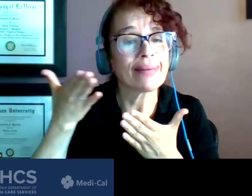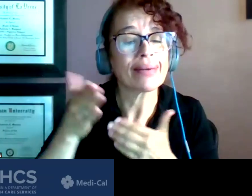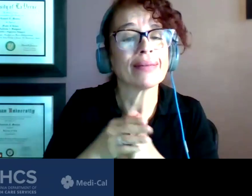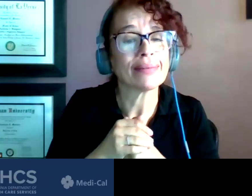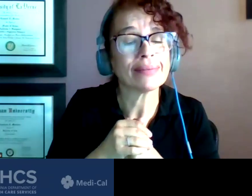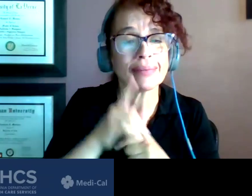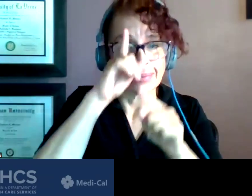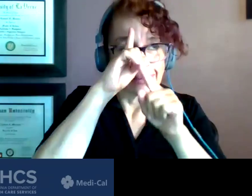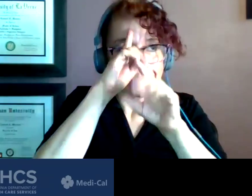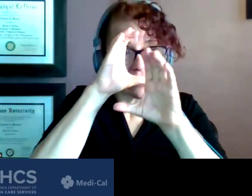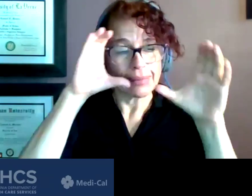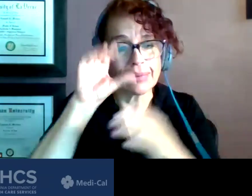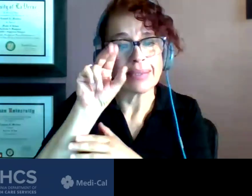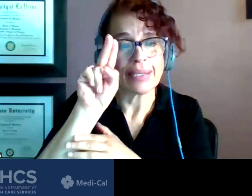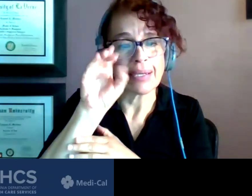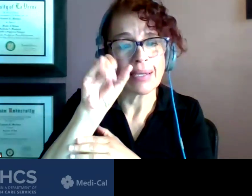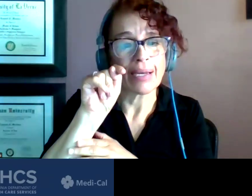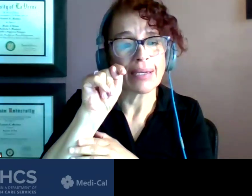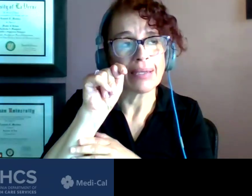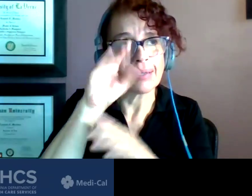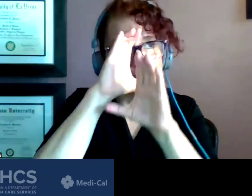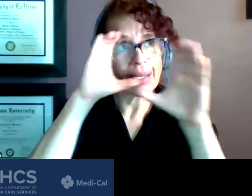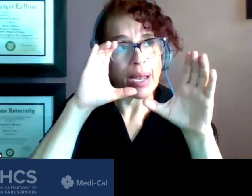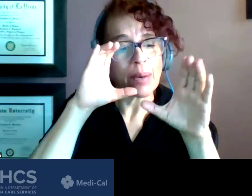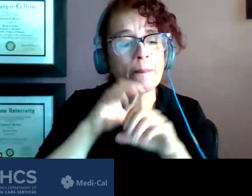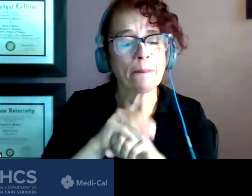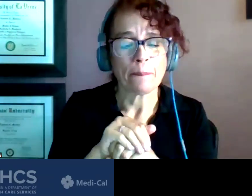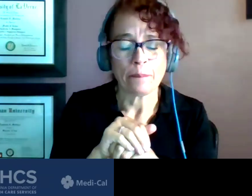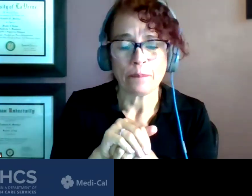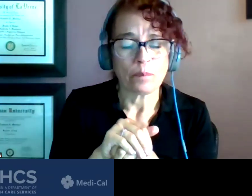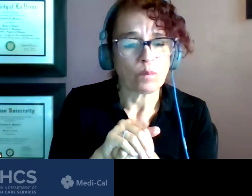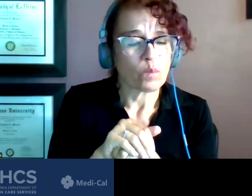the concepts and goals that we've been